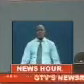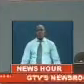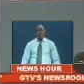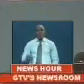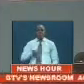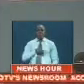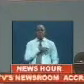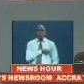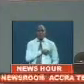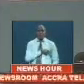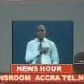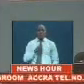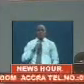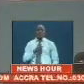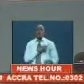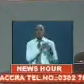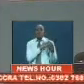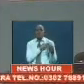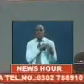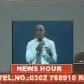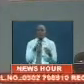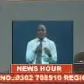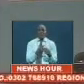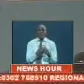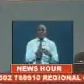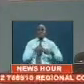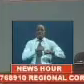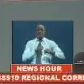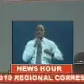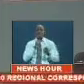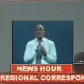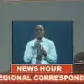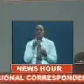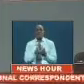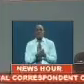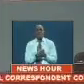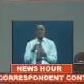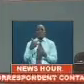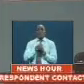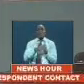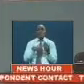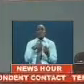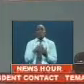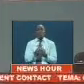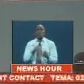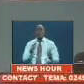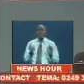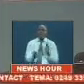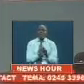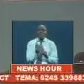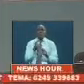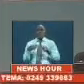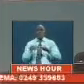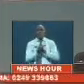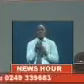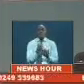The Parliamentary Select Committee on Defence and Interior says it will help ensure that all the country's legal and major entry